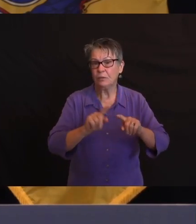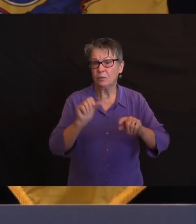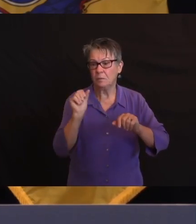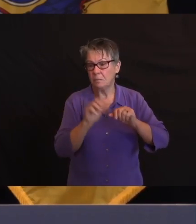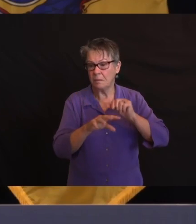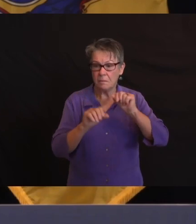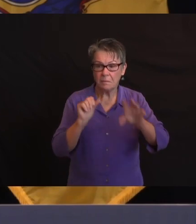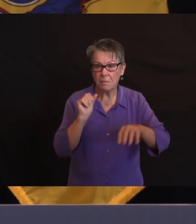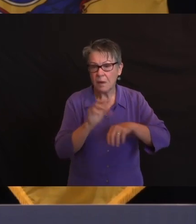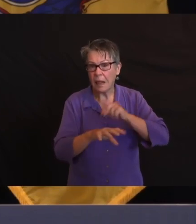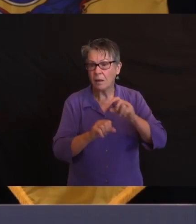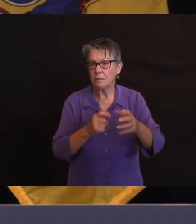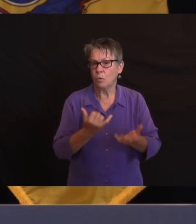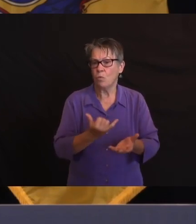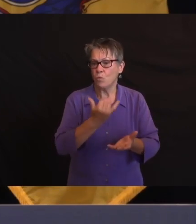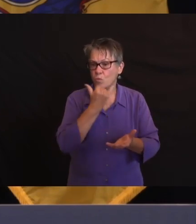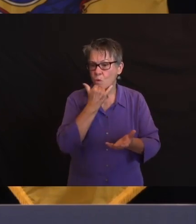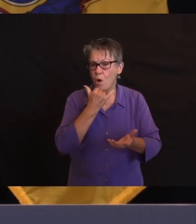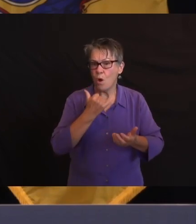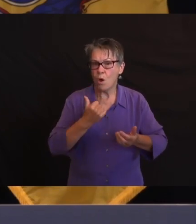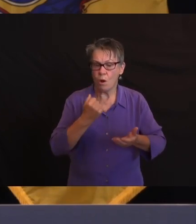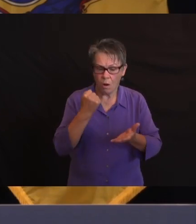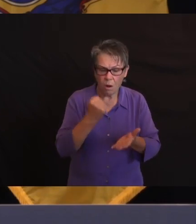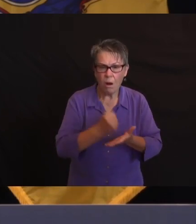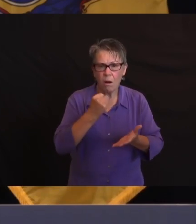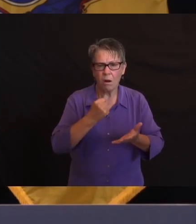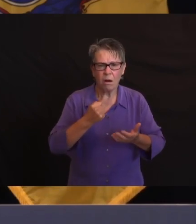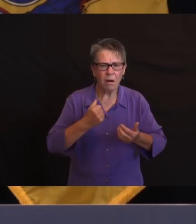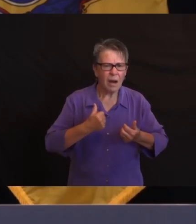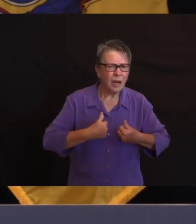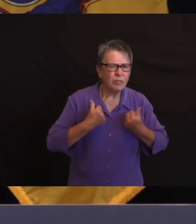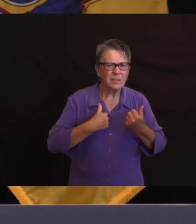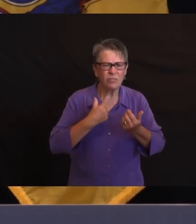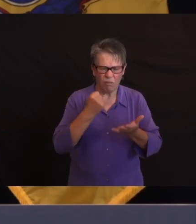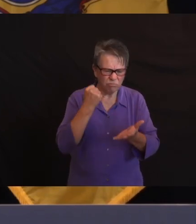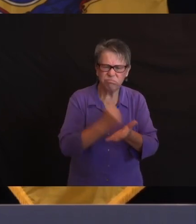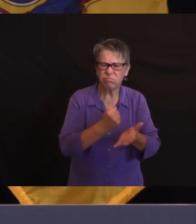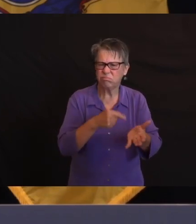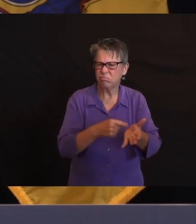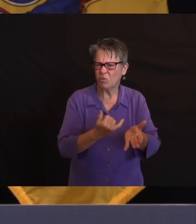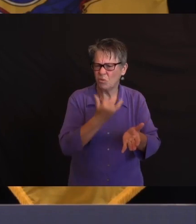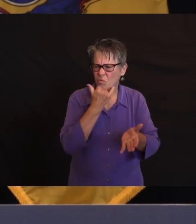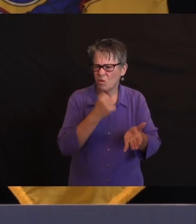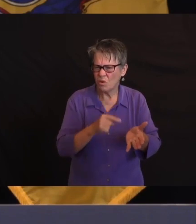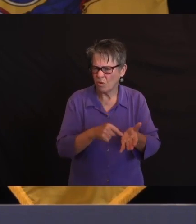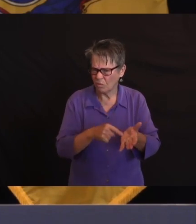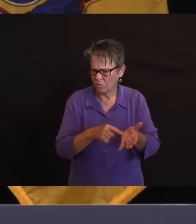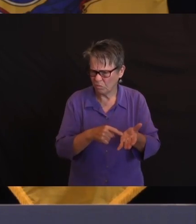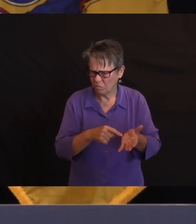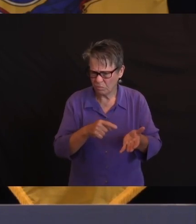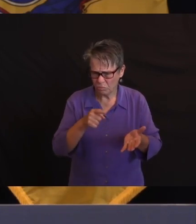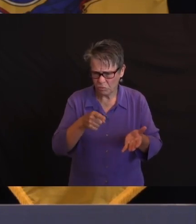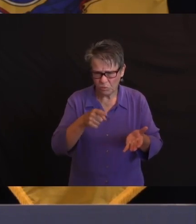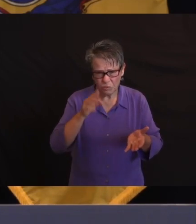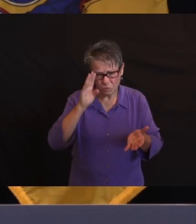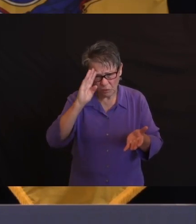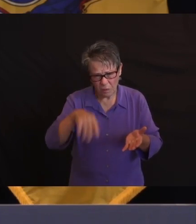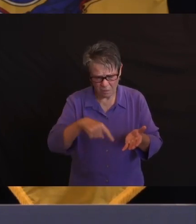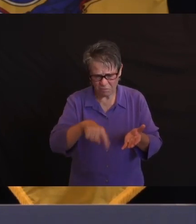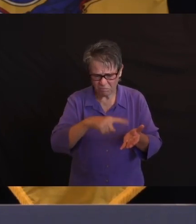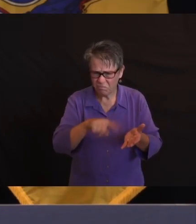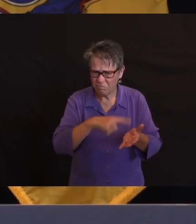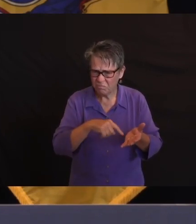suit against the general election rules. Did you know about these votes, and why wasn't